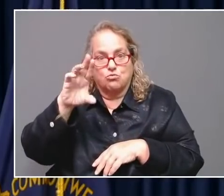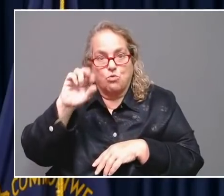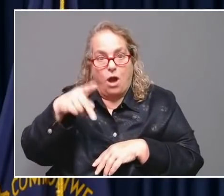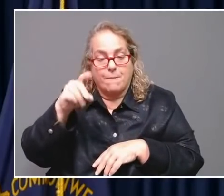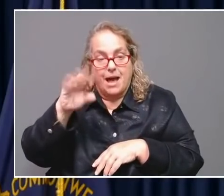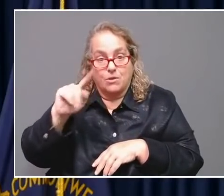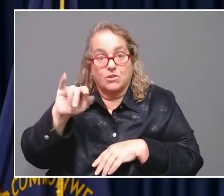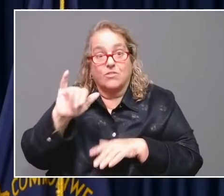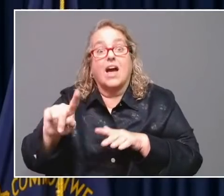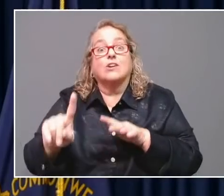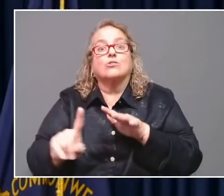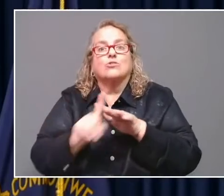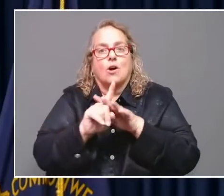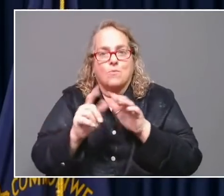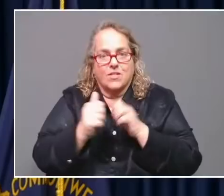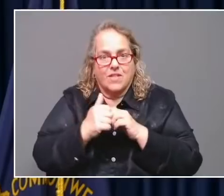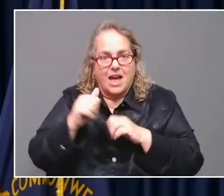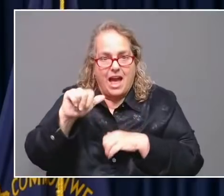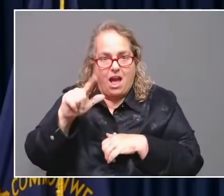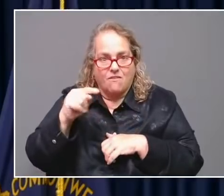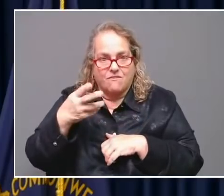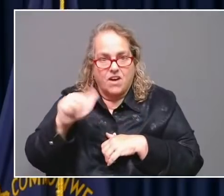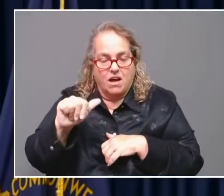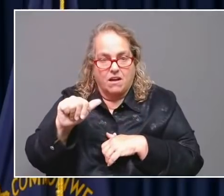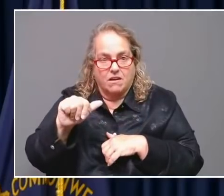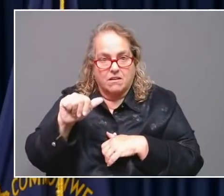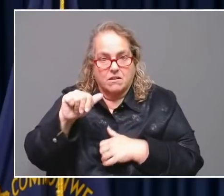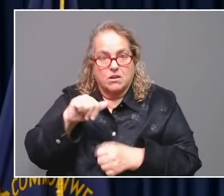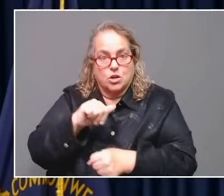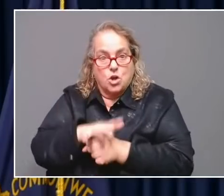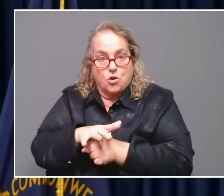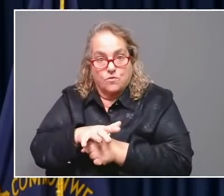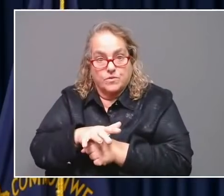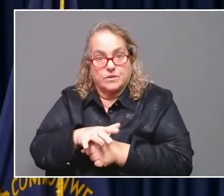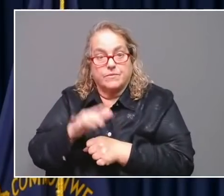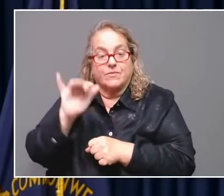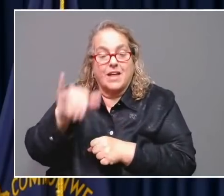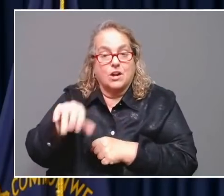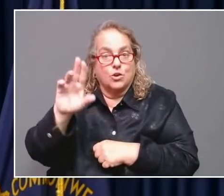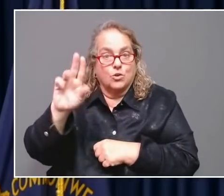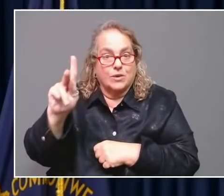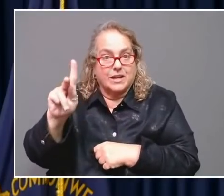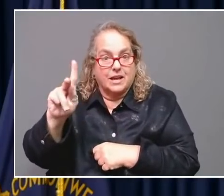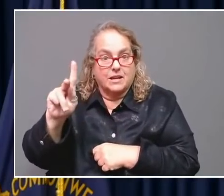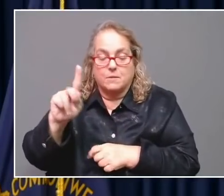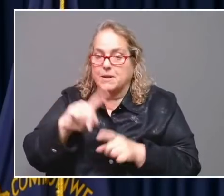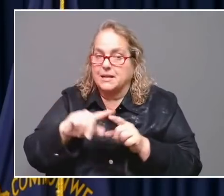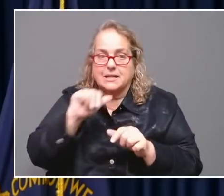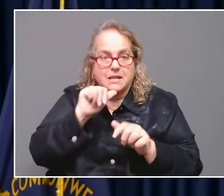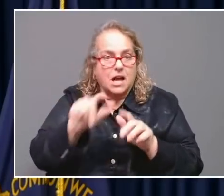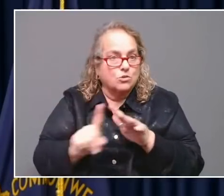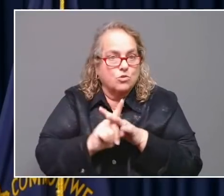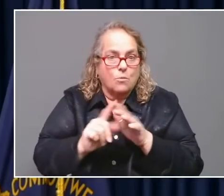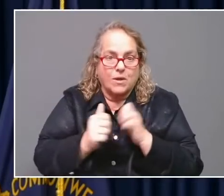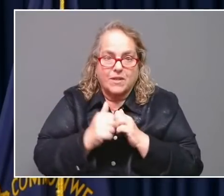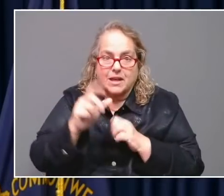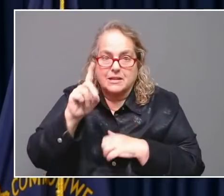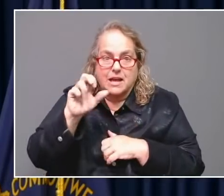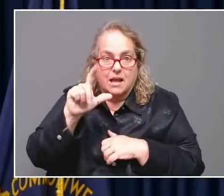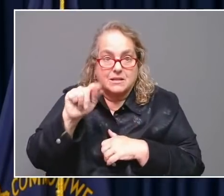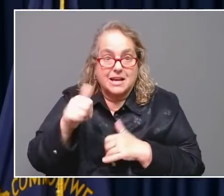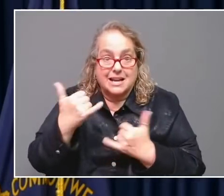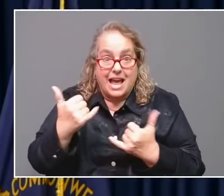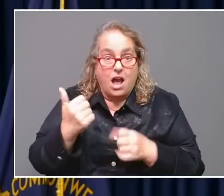Alpha variant, which was the original variant that we associate with United Kingdom. It did not show up with Delta, and everything now is